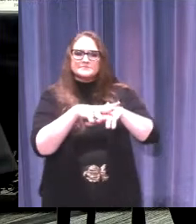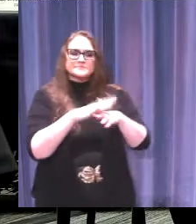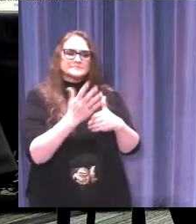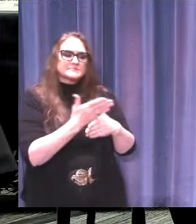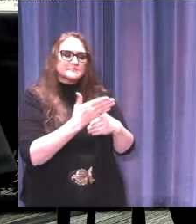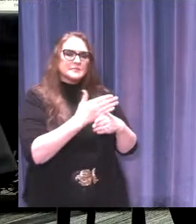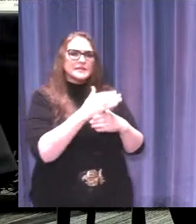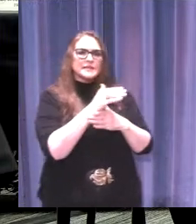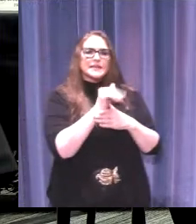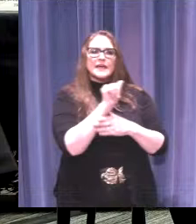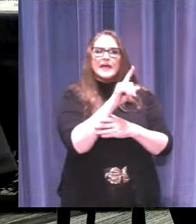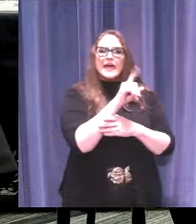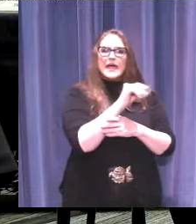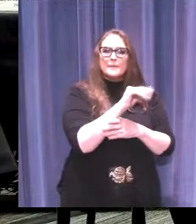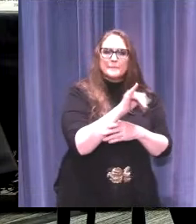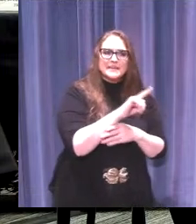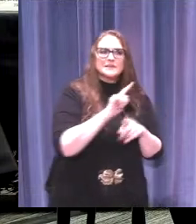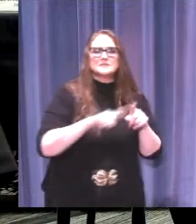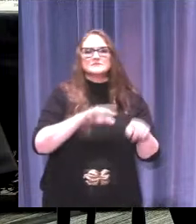administration and the faculty occur?